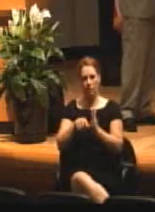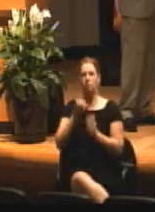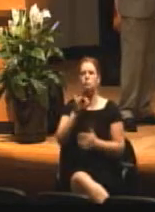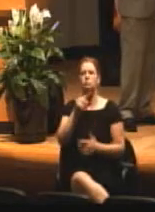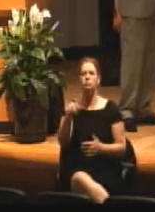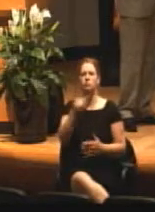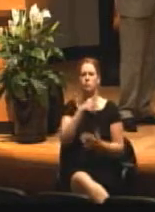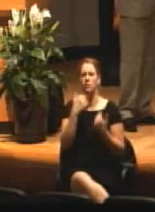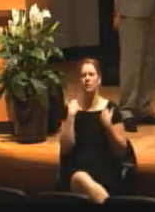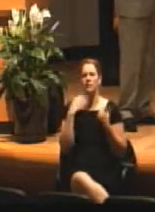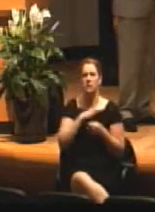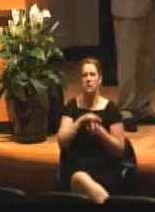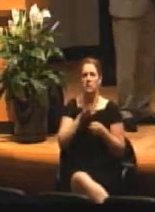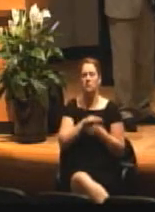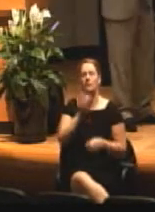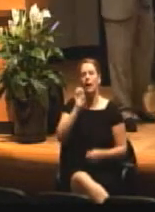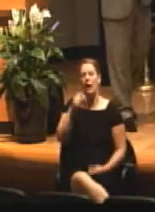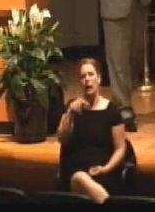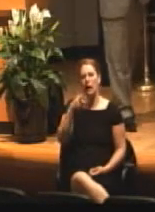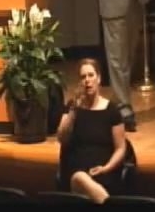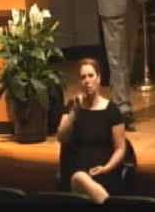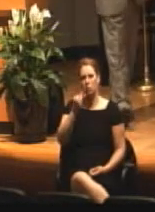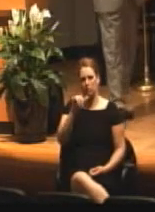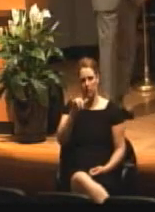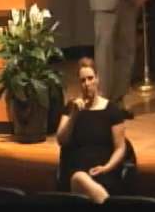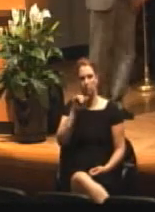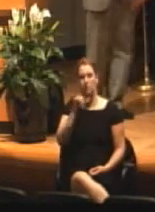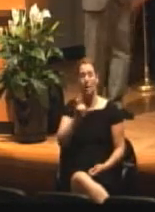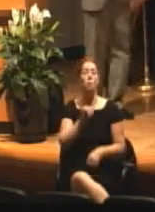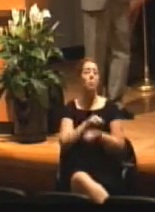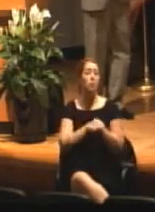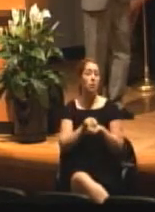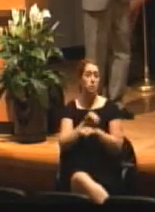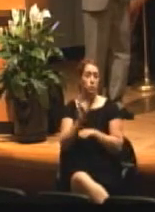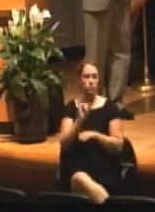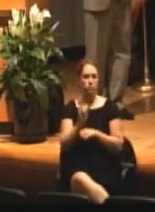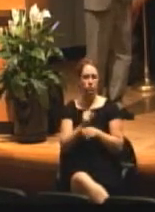there. Any questions on the PMI or anything?